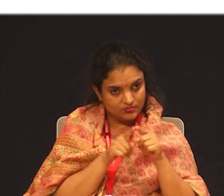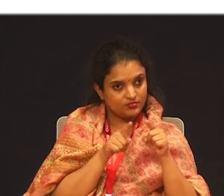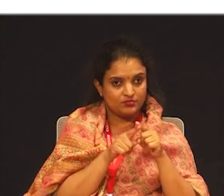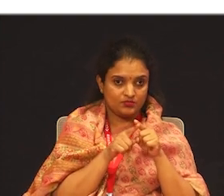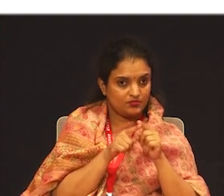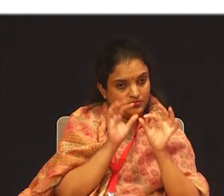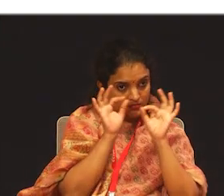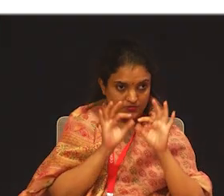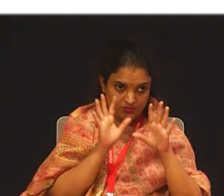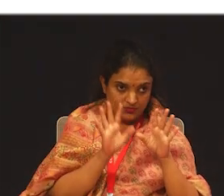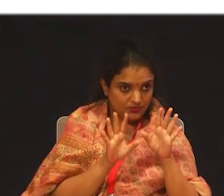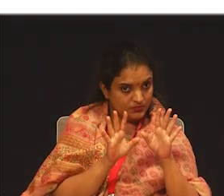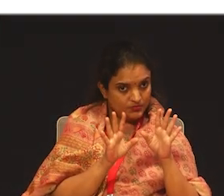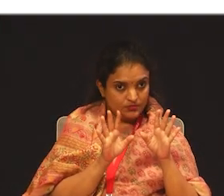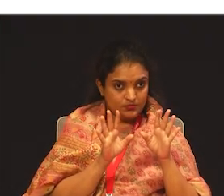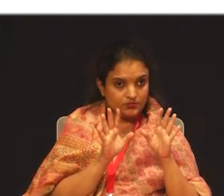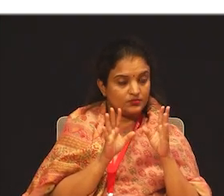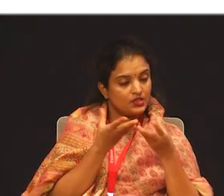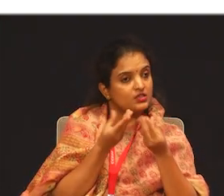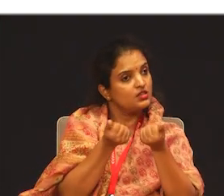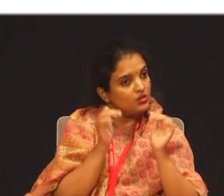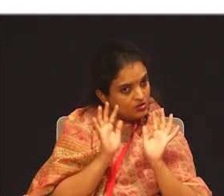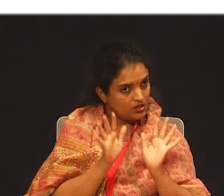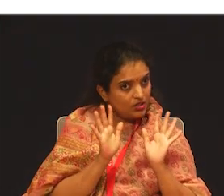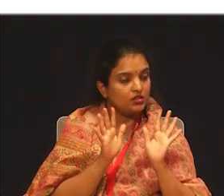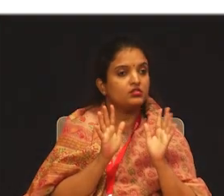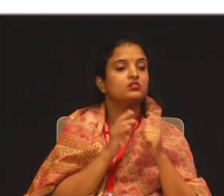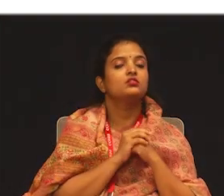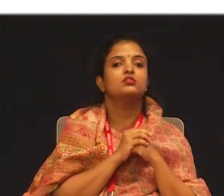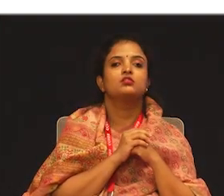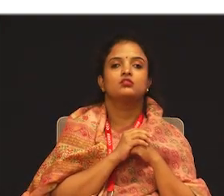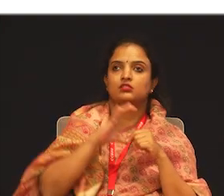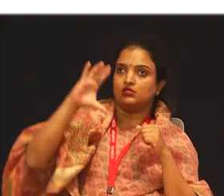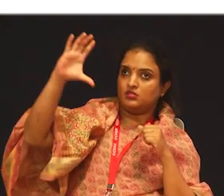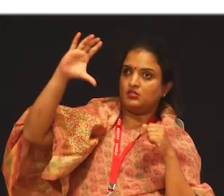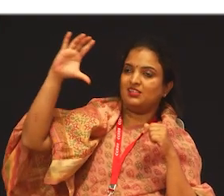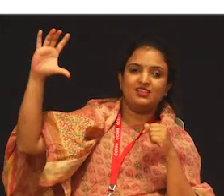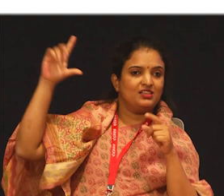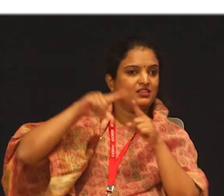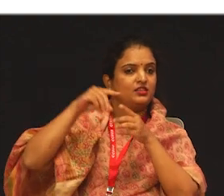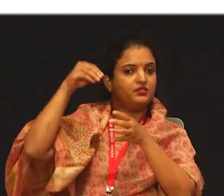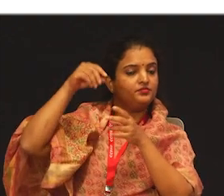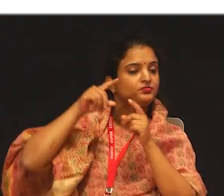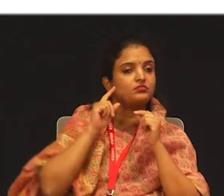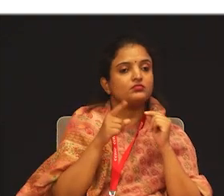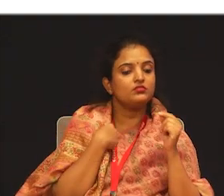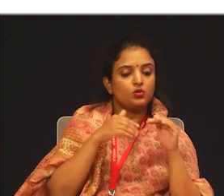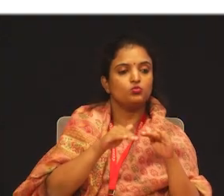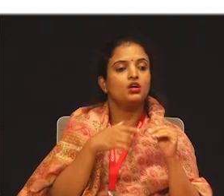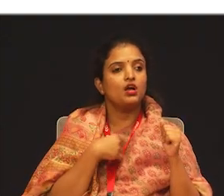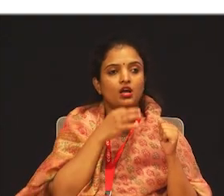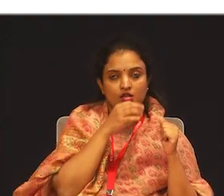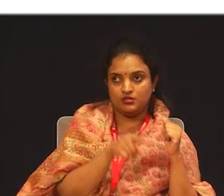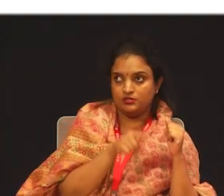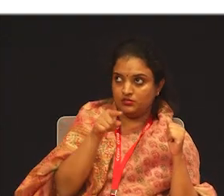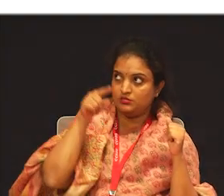slides. We have solutions in big jars in the chemistry lab. And we ask students, these are